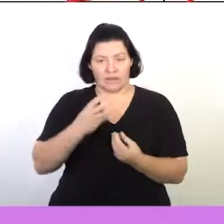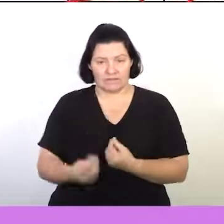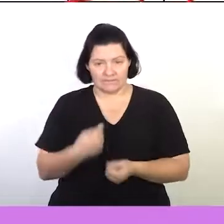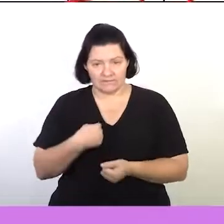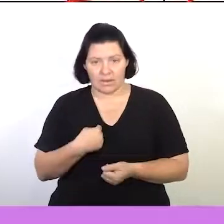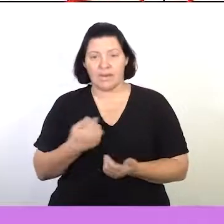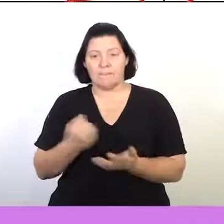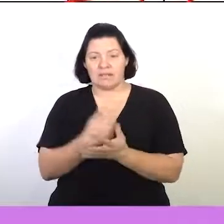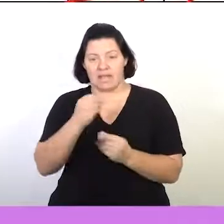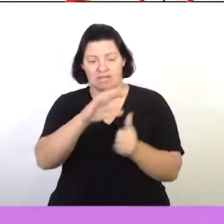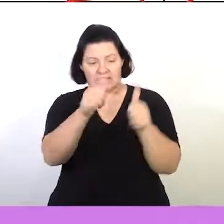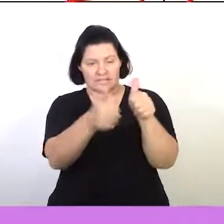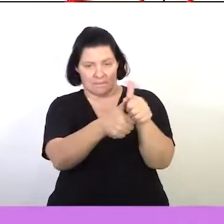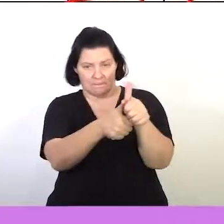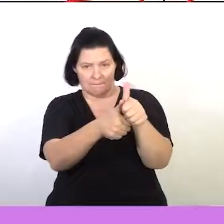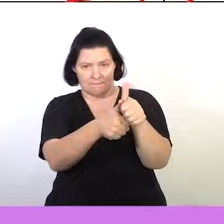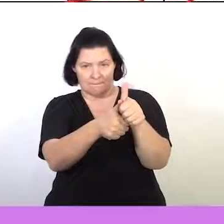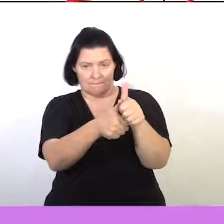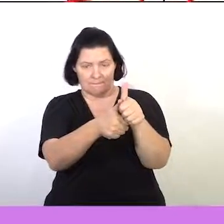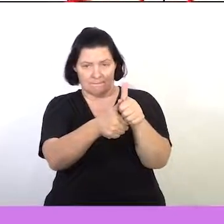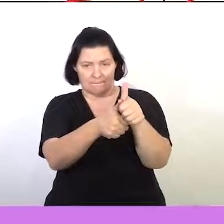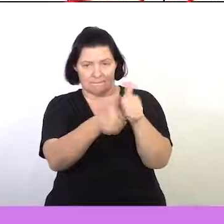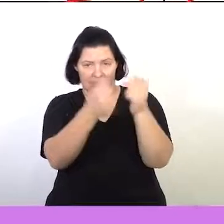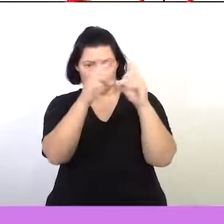listed here, I'm going to take my